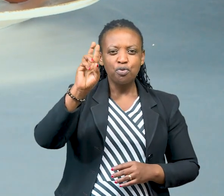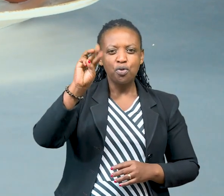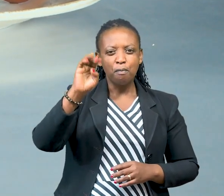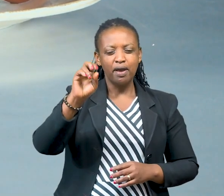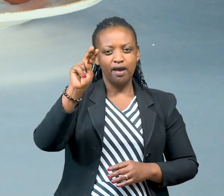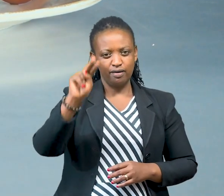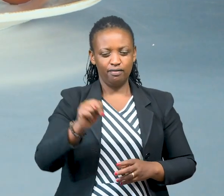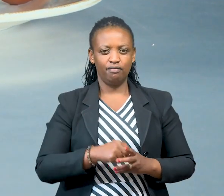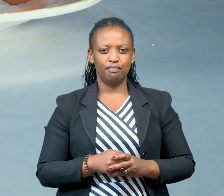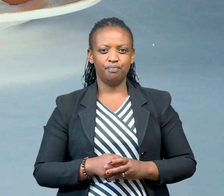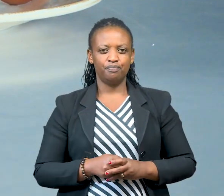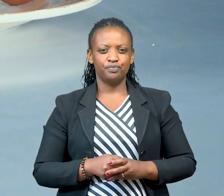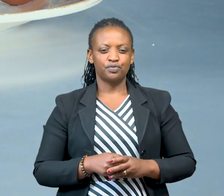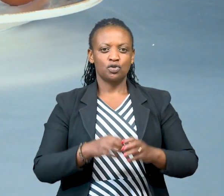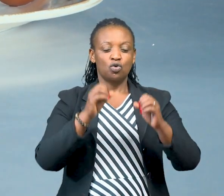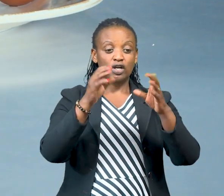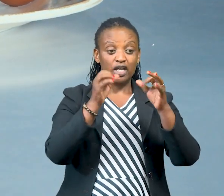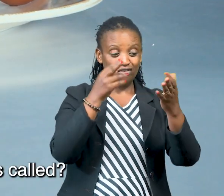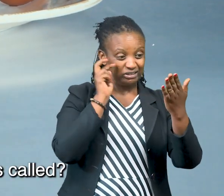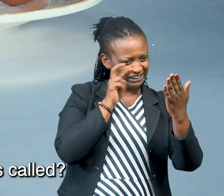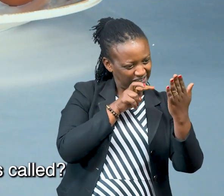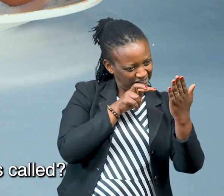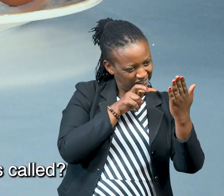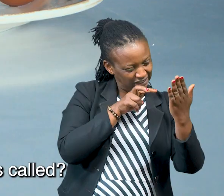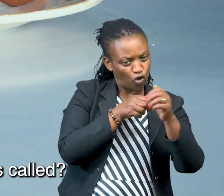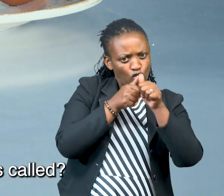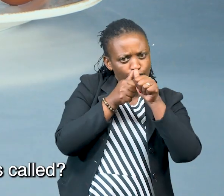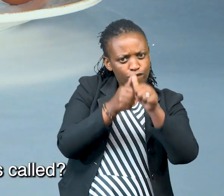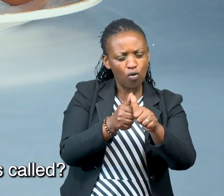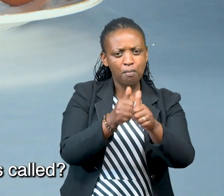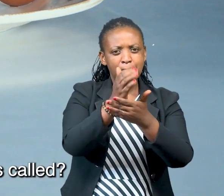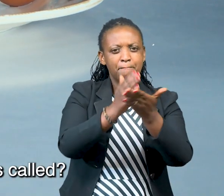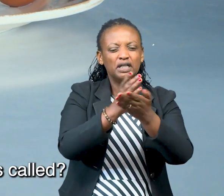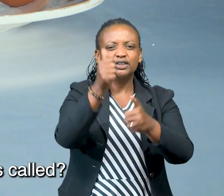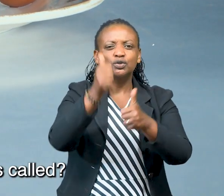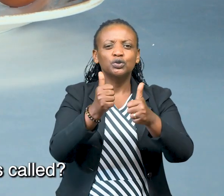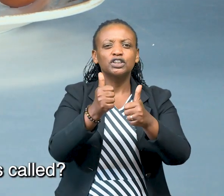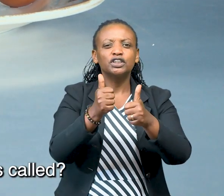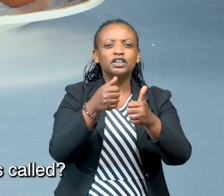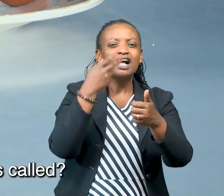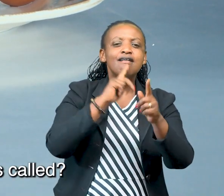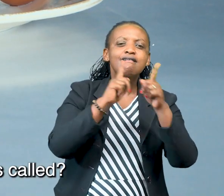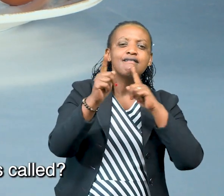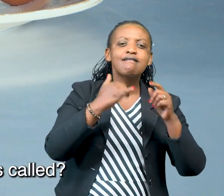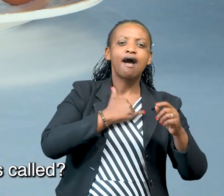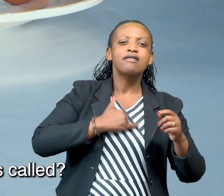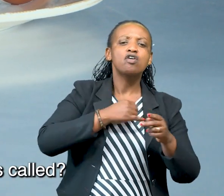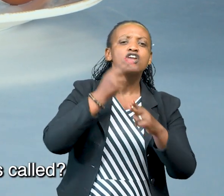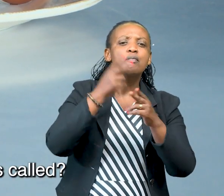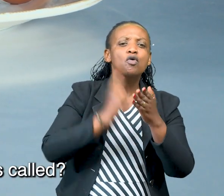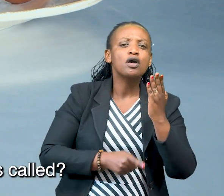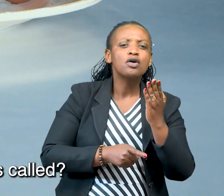Albumen. This part is called? Albumen. Then when you look at, when you follow this part here, which is yellow in